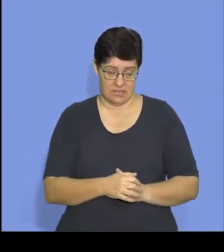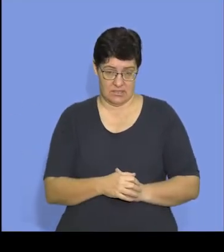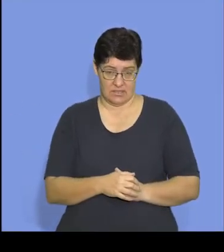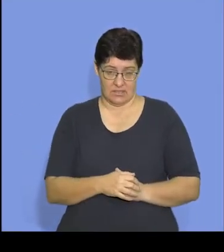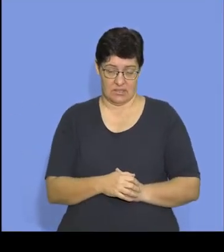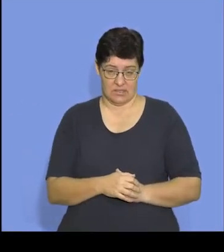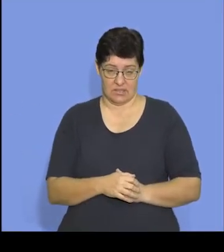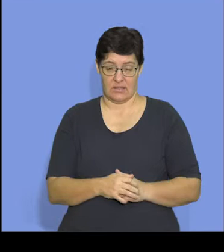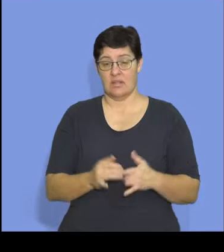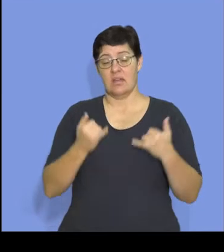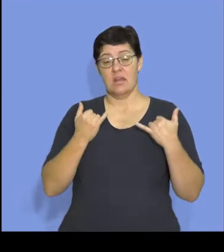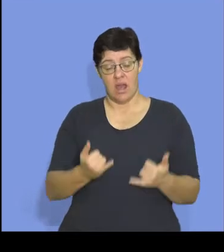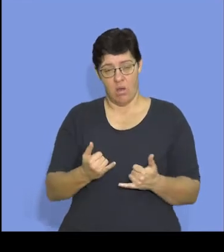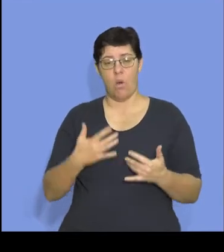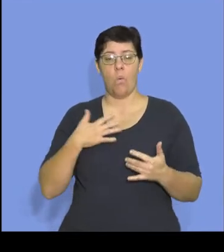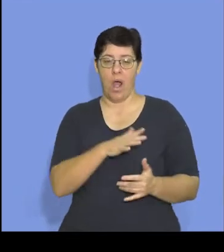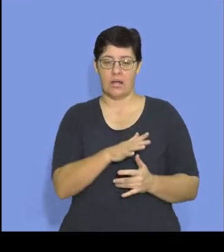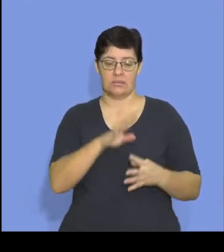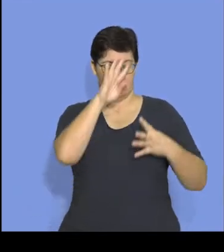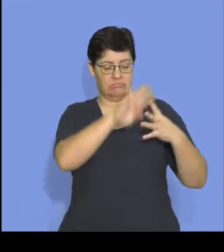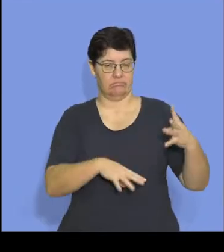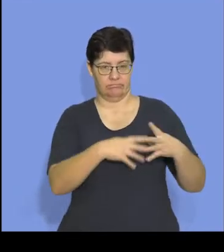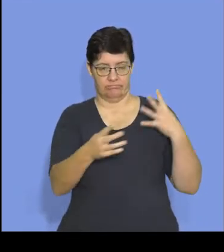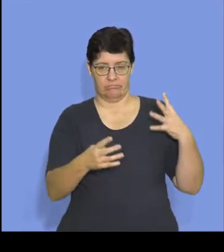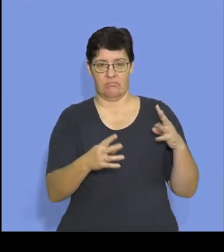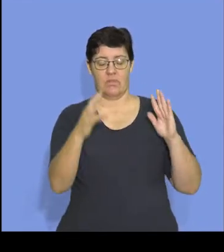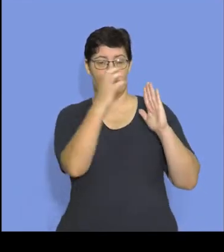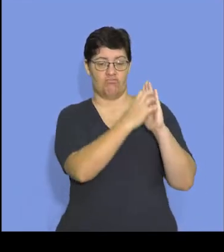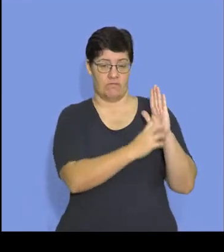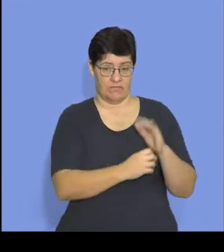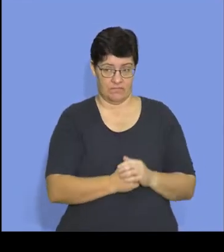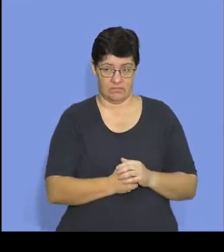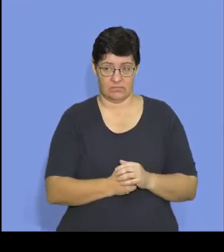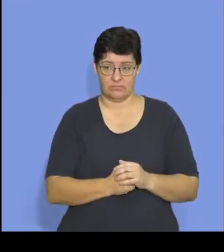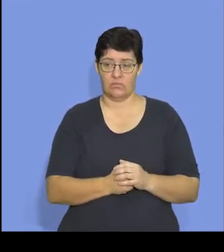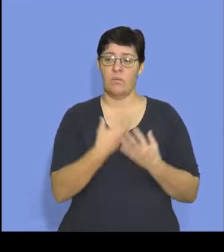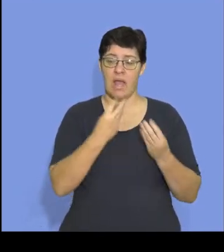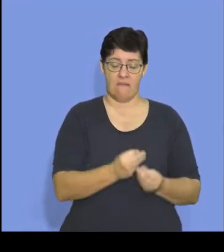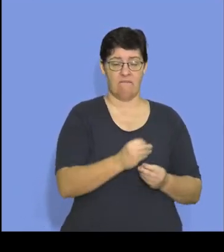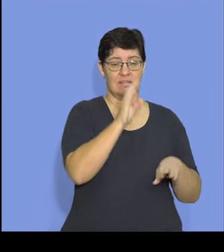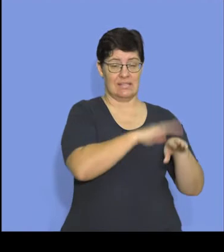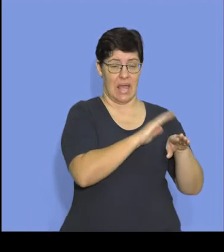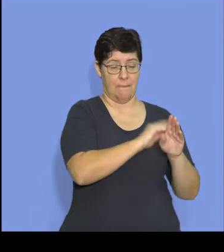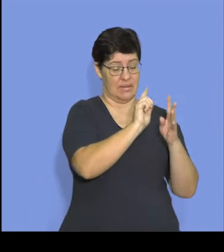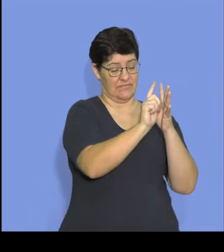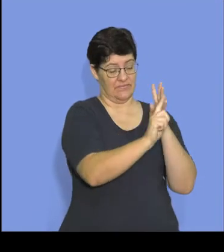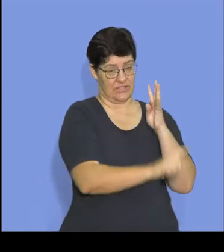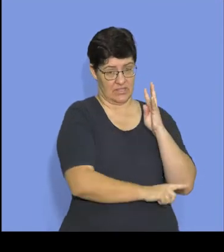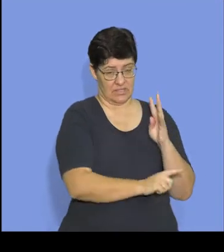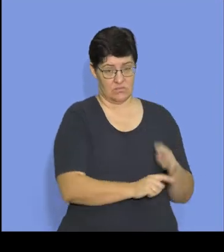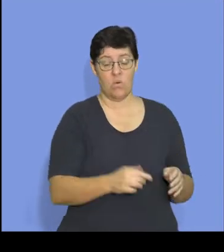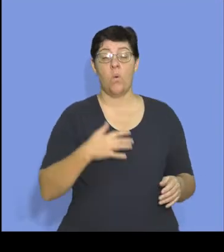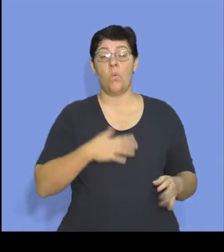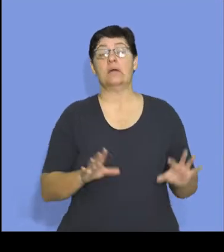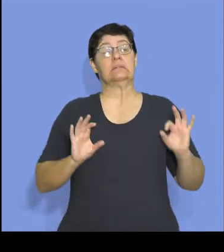am now going to want to draw a velocity time graph. What I have here is a whole bunch of times. We want an